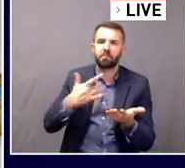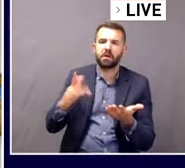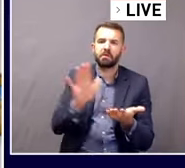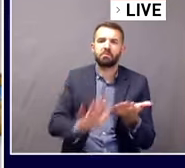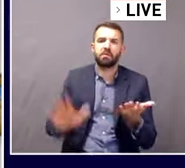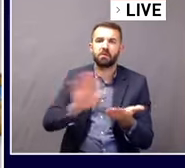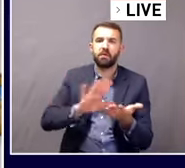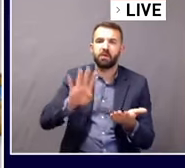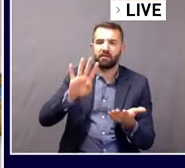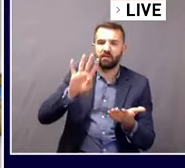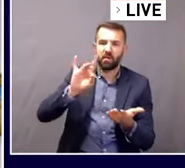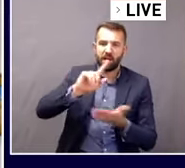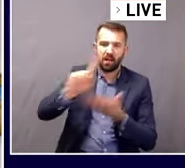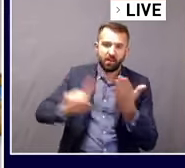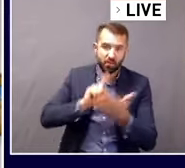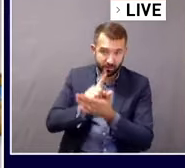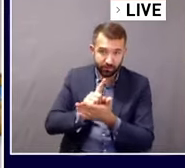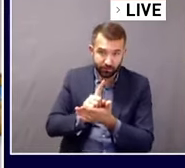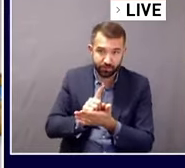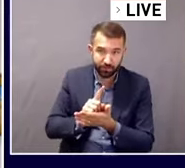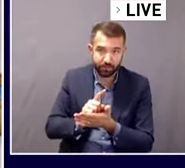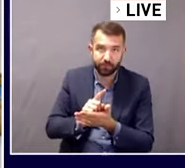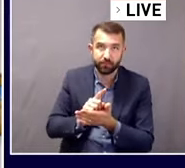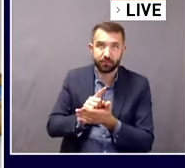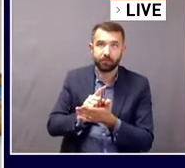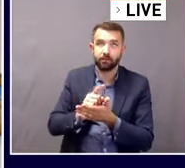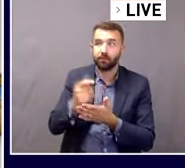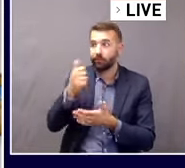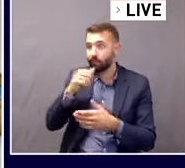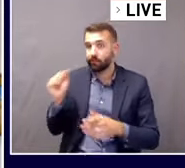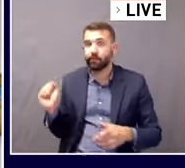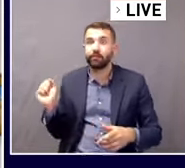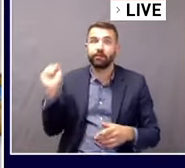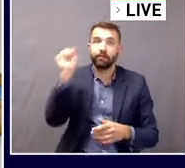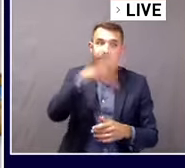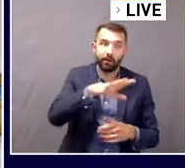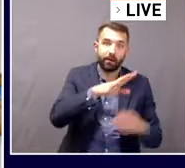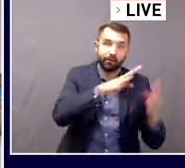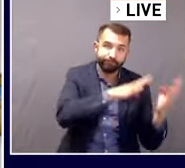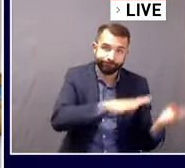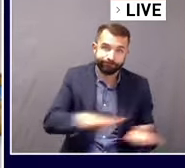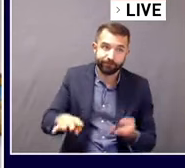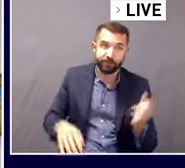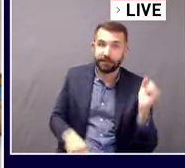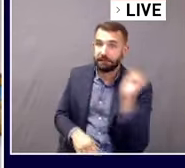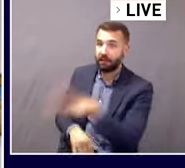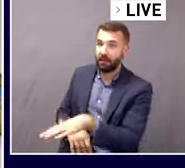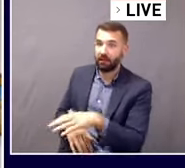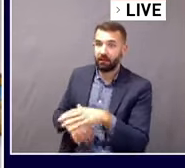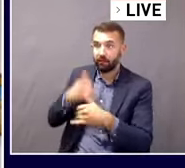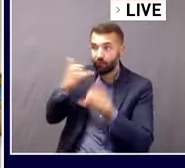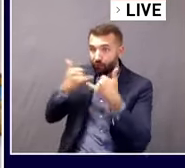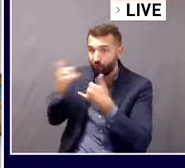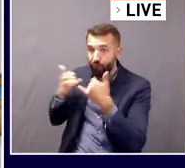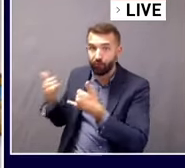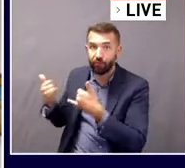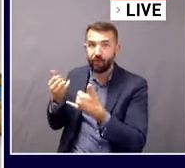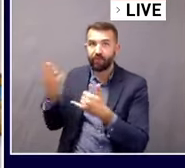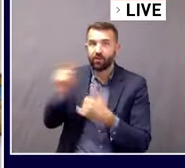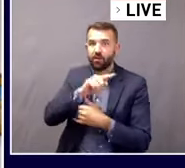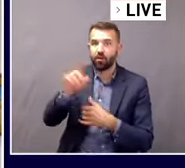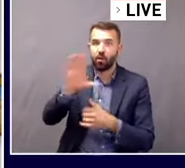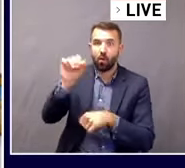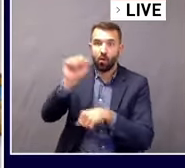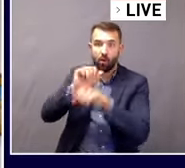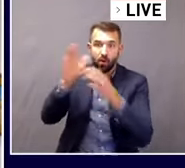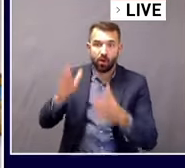48-hour turnaround time from Swab and Sends. I myself am aware of several colleagues and close friends of mine that have gone to